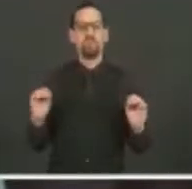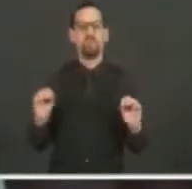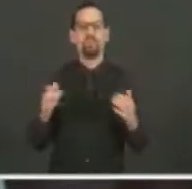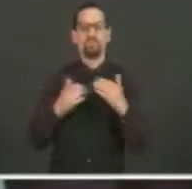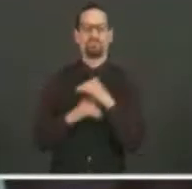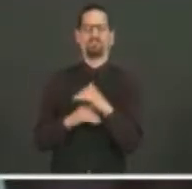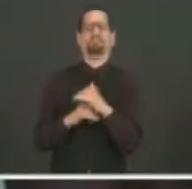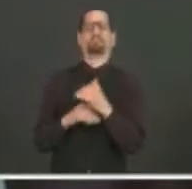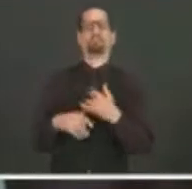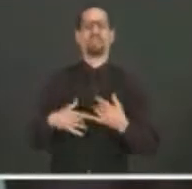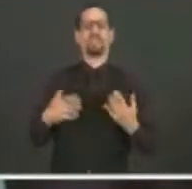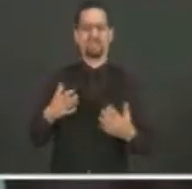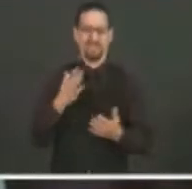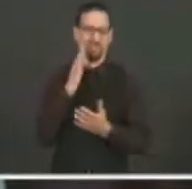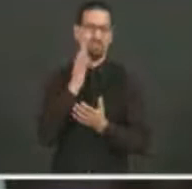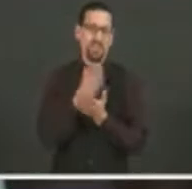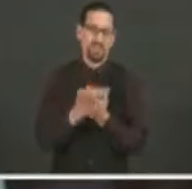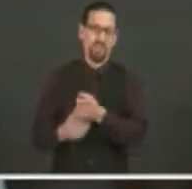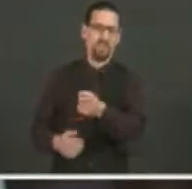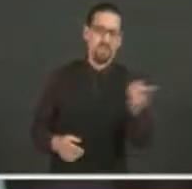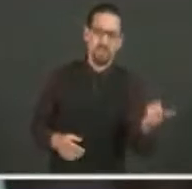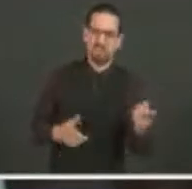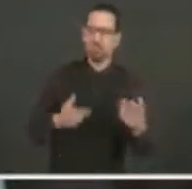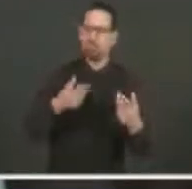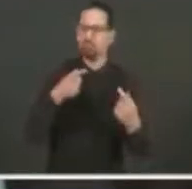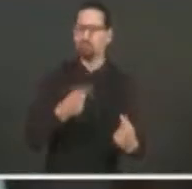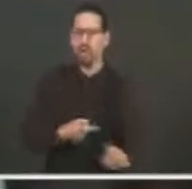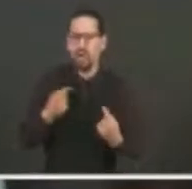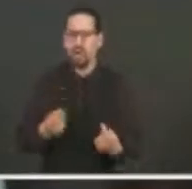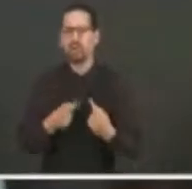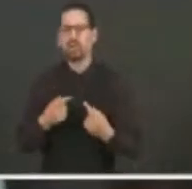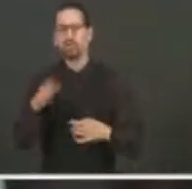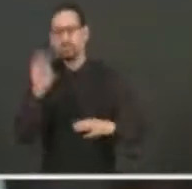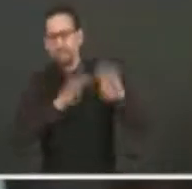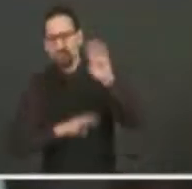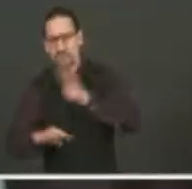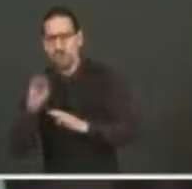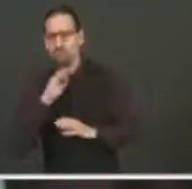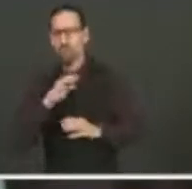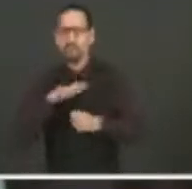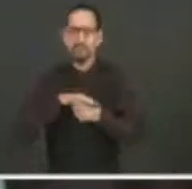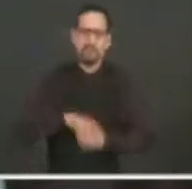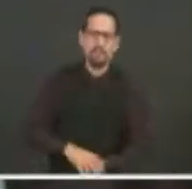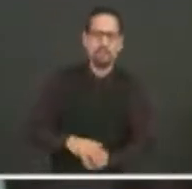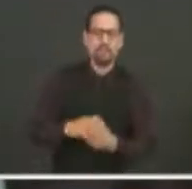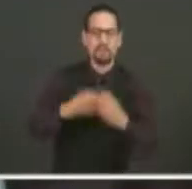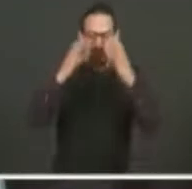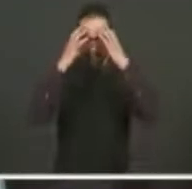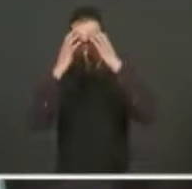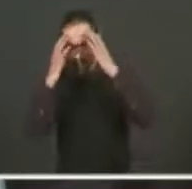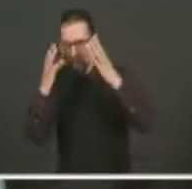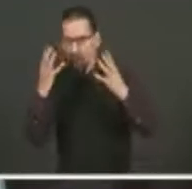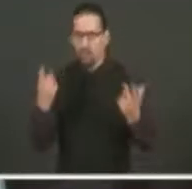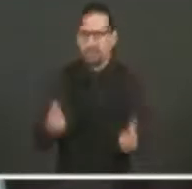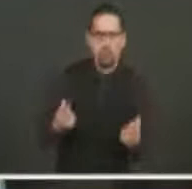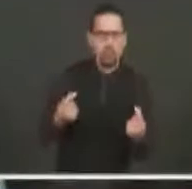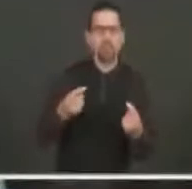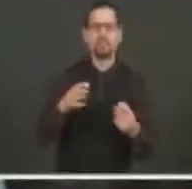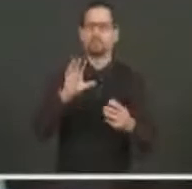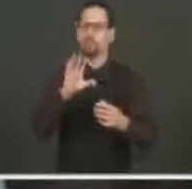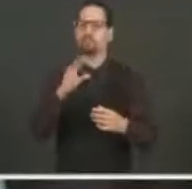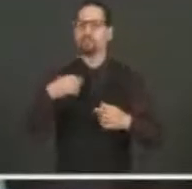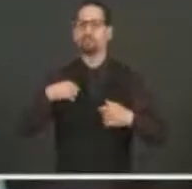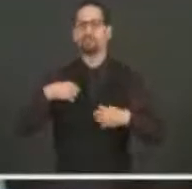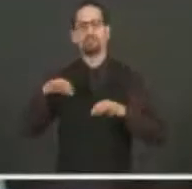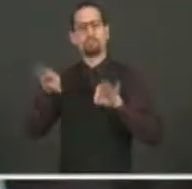going to continue to help you. I'm looking at ways to increase funds for mental health so we can